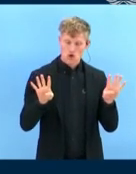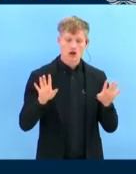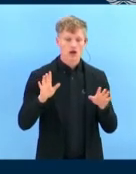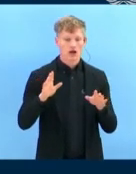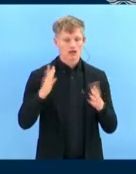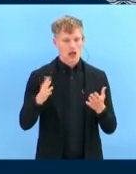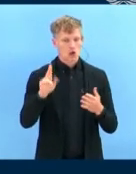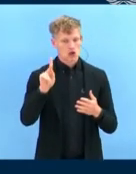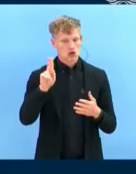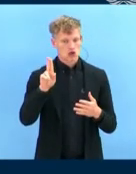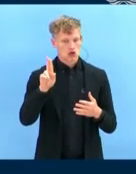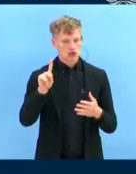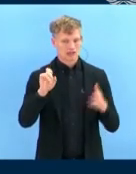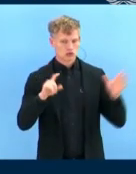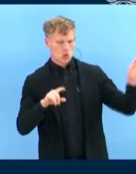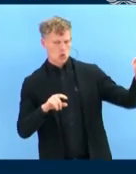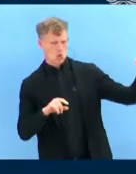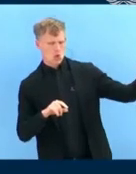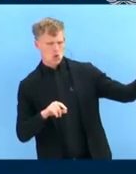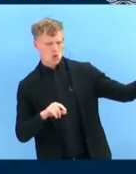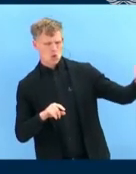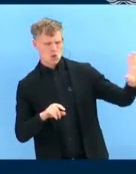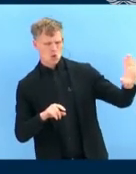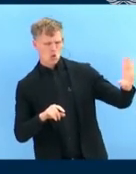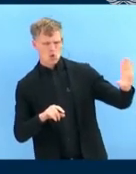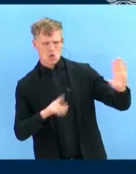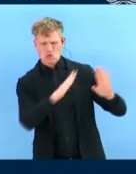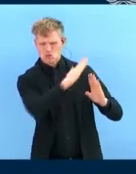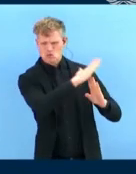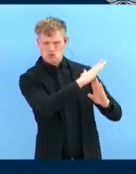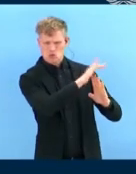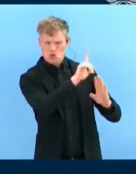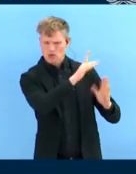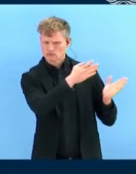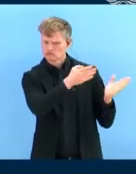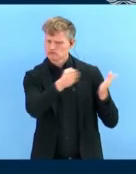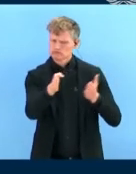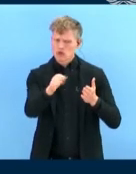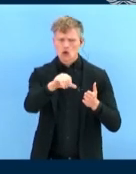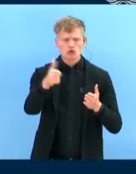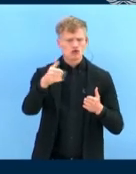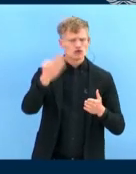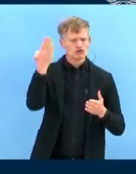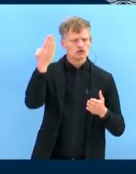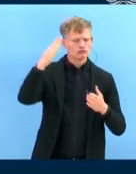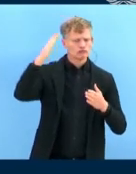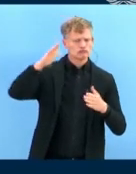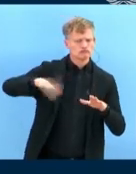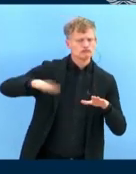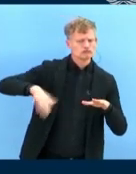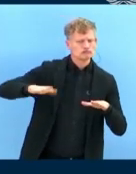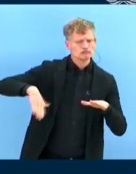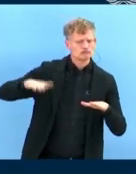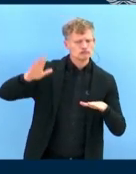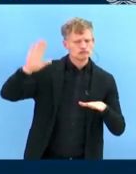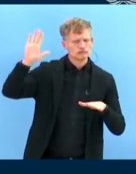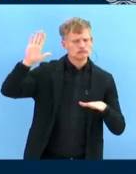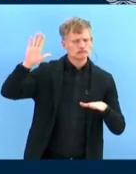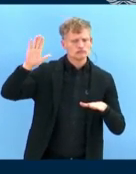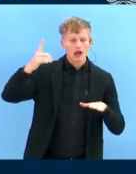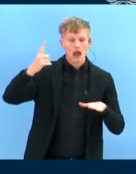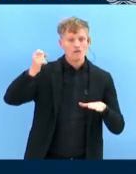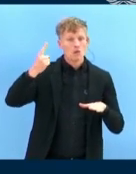Kurdish. The persecutions of minorities... Please, just 1 minute. I am aware of